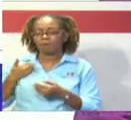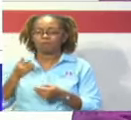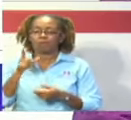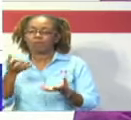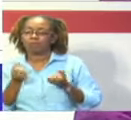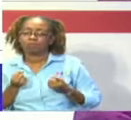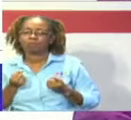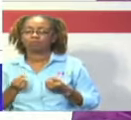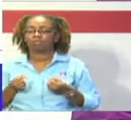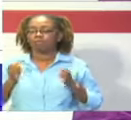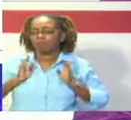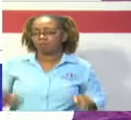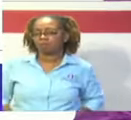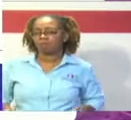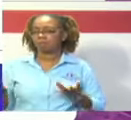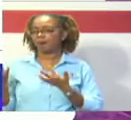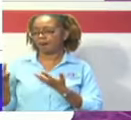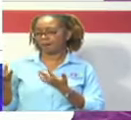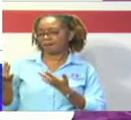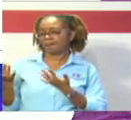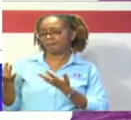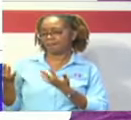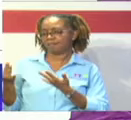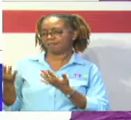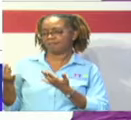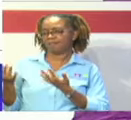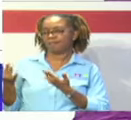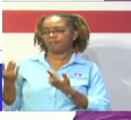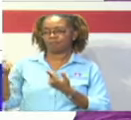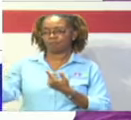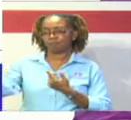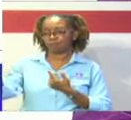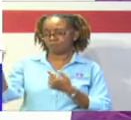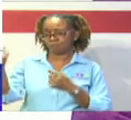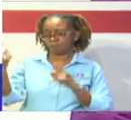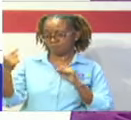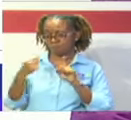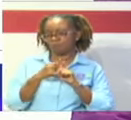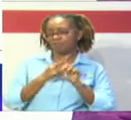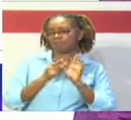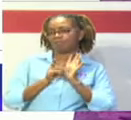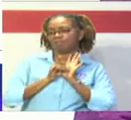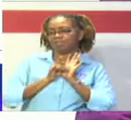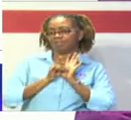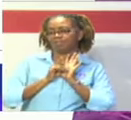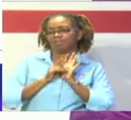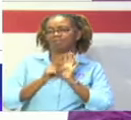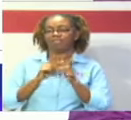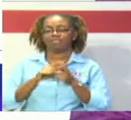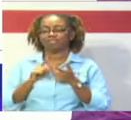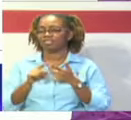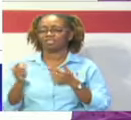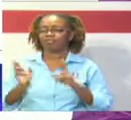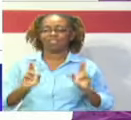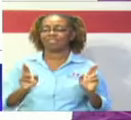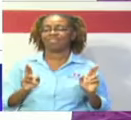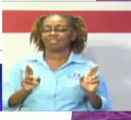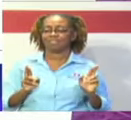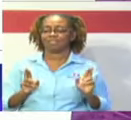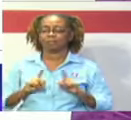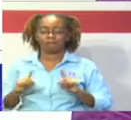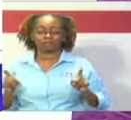enemy to arrive and then learn about them as you are fighting them? If you are unvaccinated, your immune system